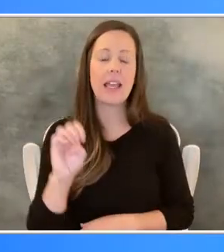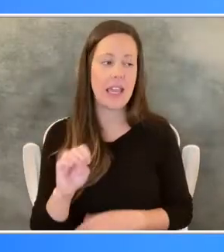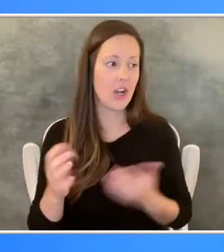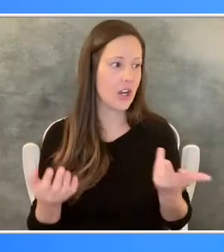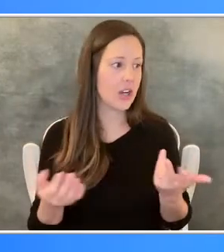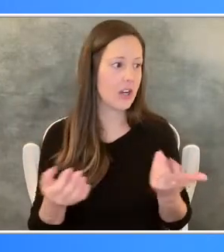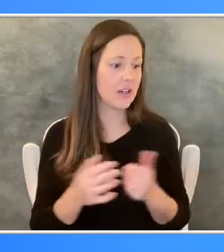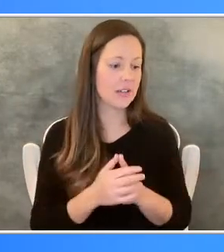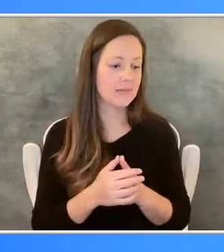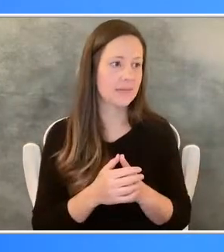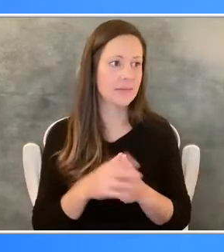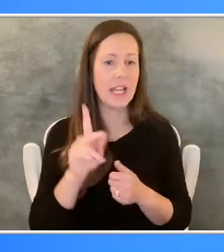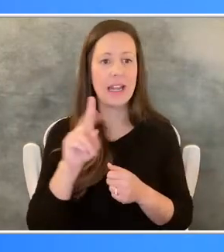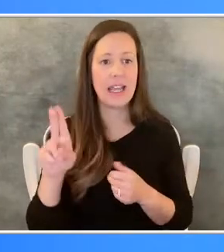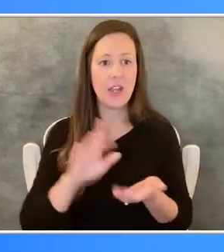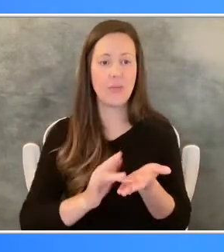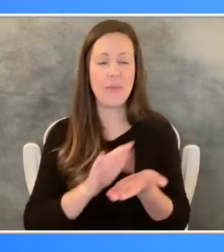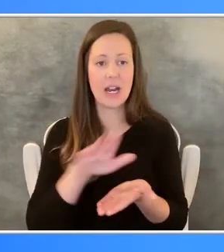Center. Very